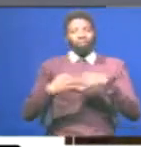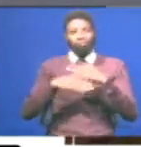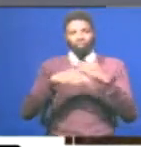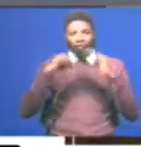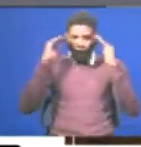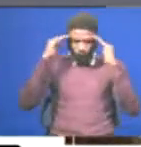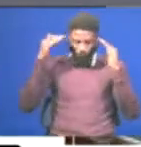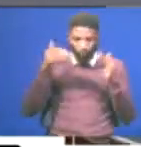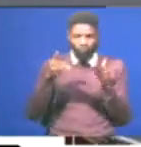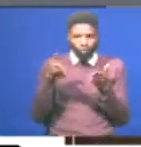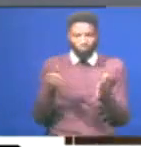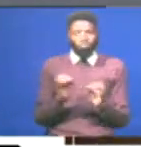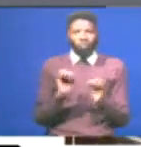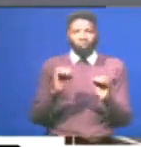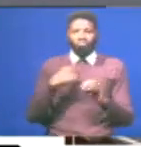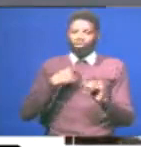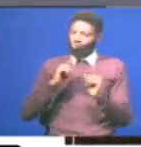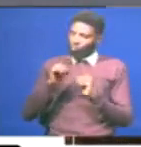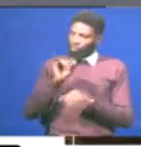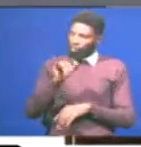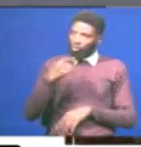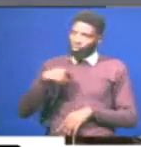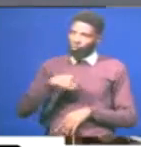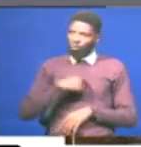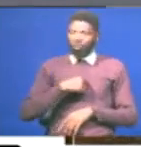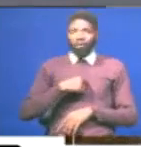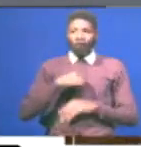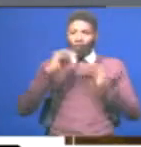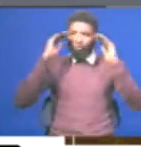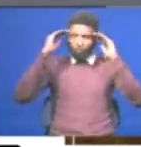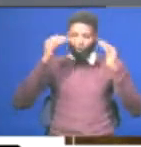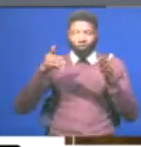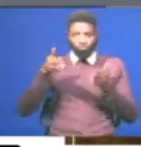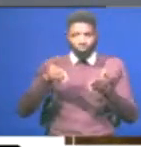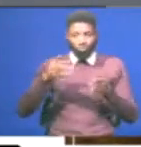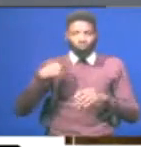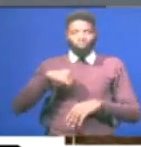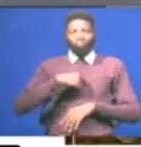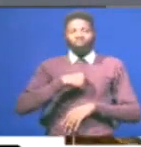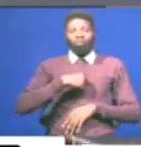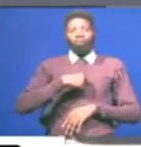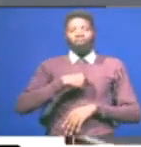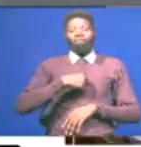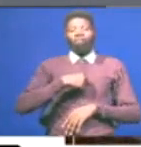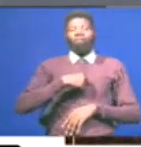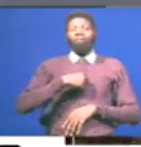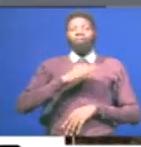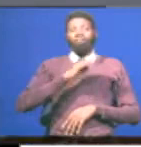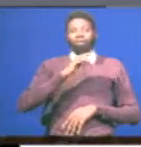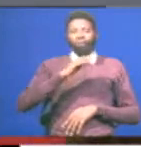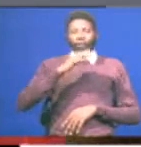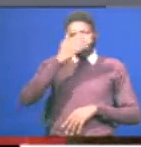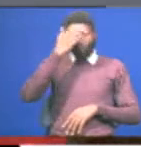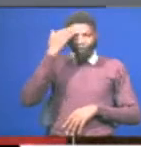This is what I'm talking always. We lived all the time, the day, and we never come to the point where we was happy about the last